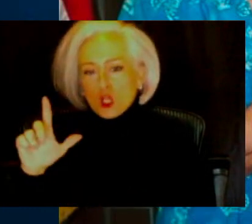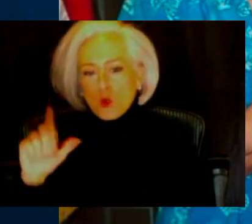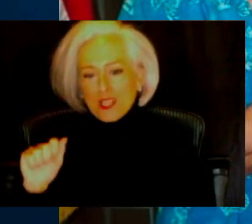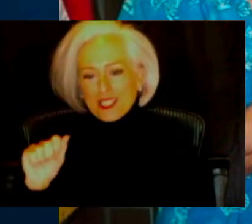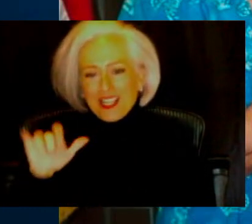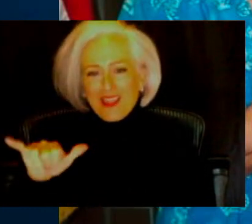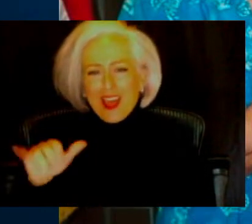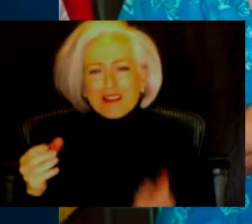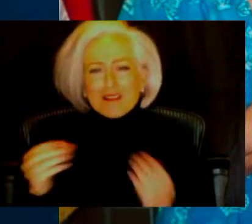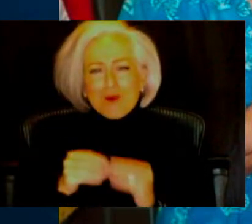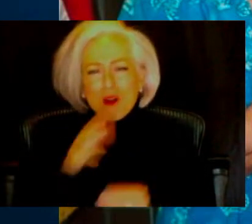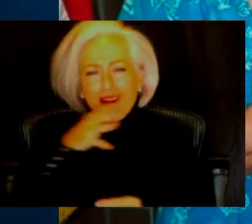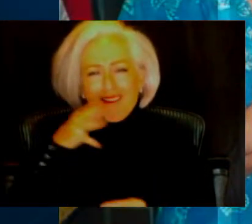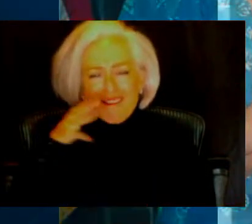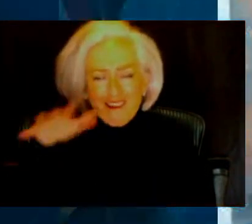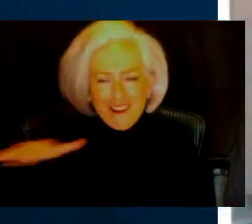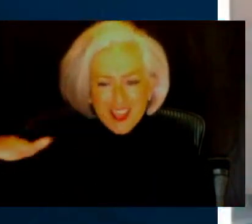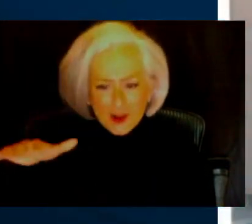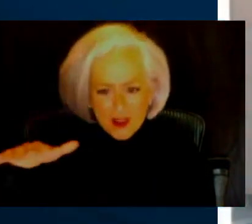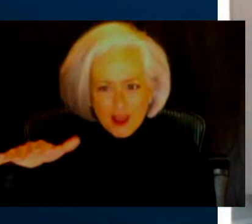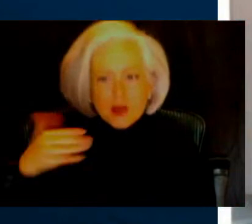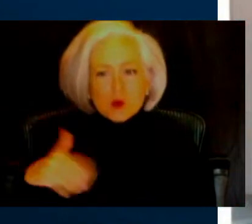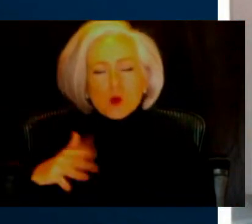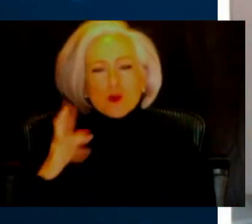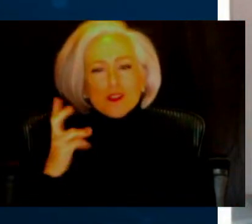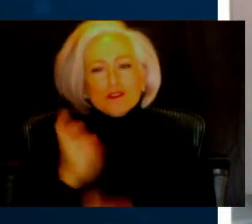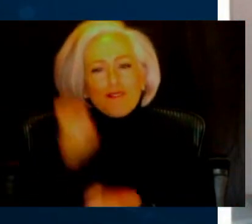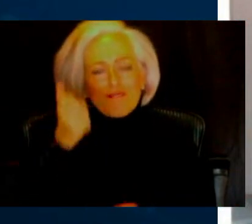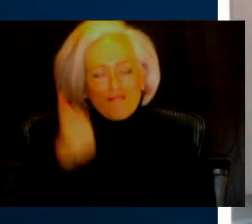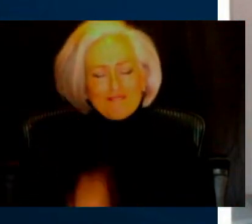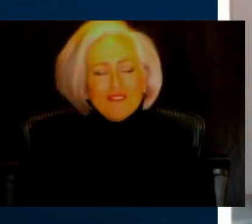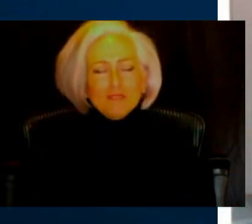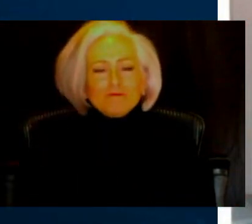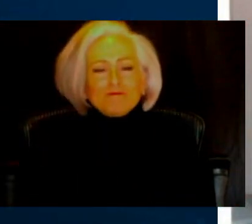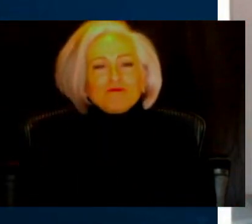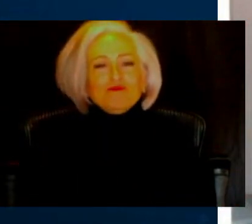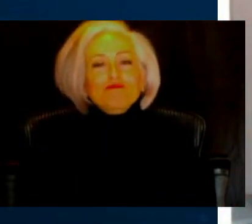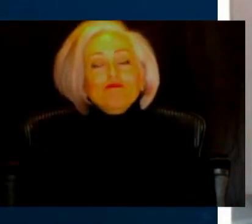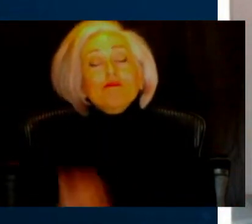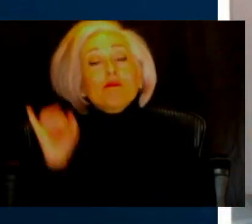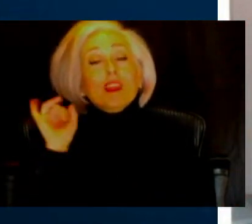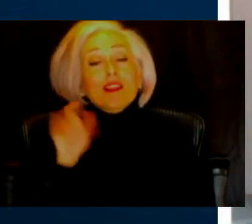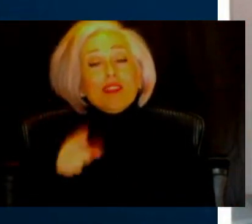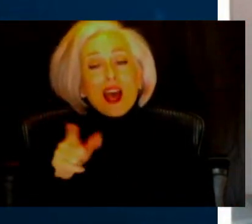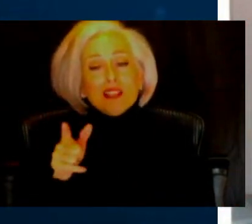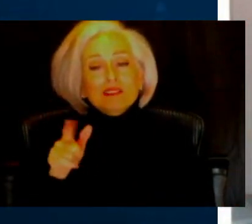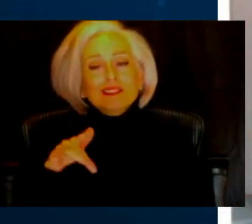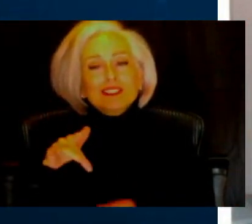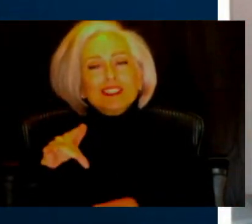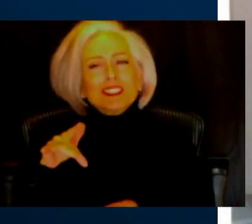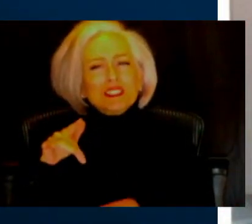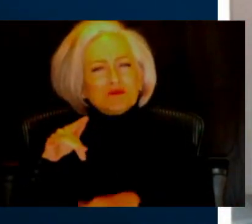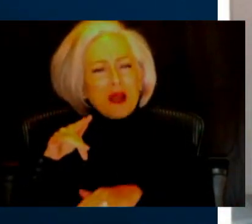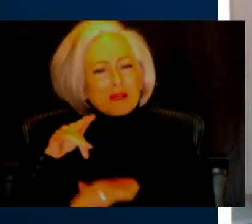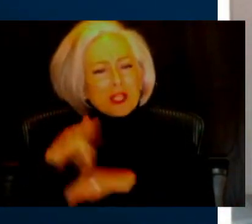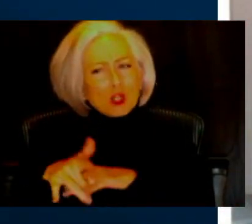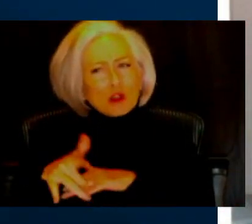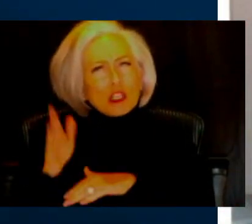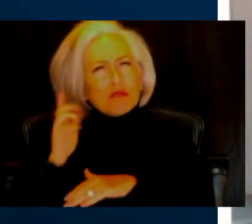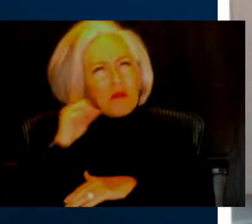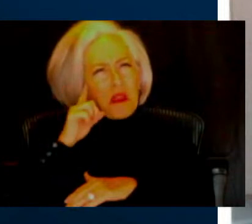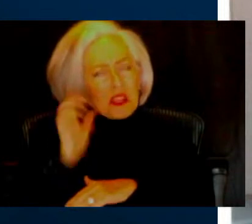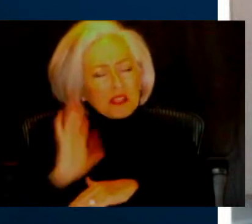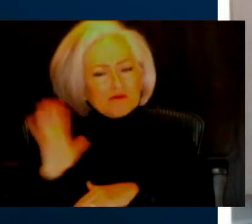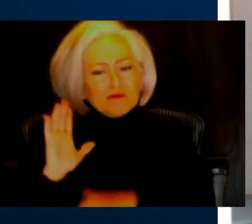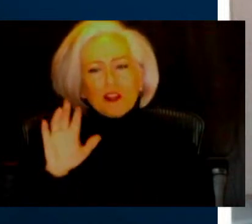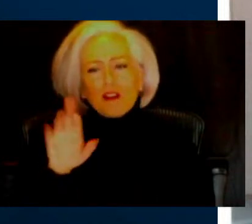area. So that was a tough time. Yeah, this was early on. This was, I believe, at Fort Bragg, North Carolina,